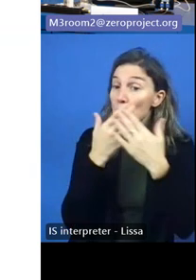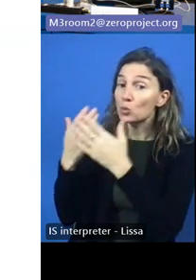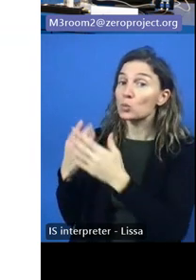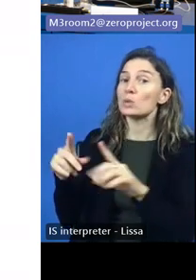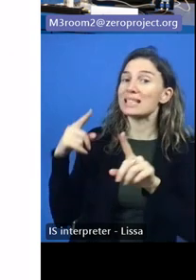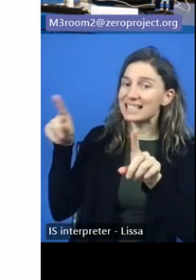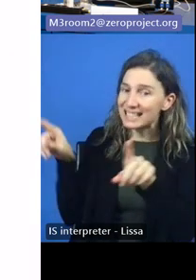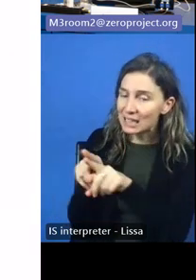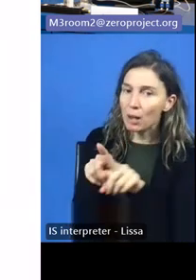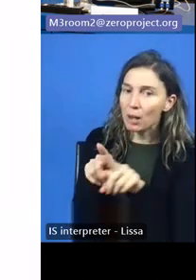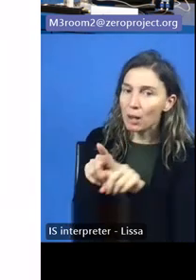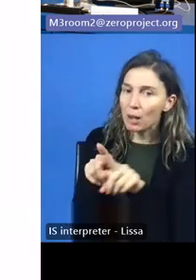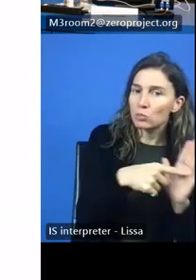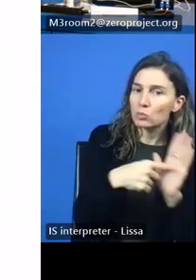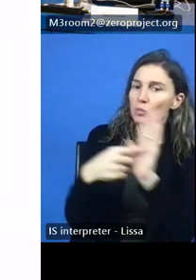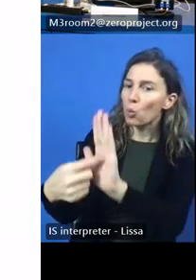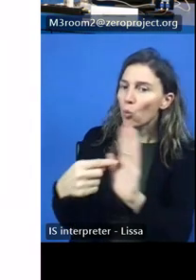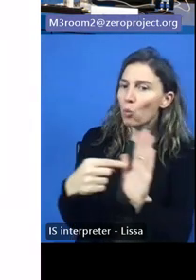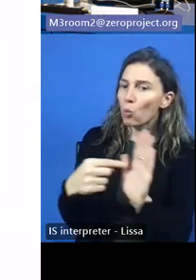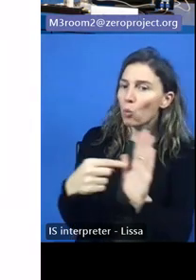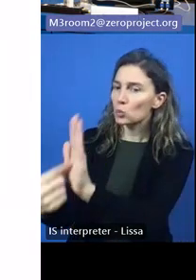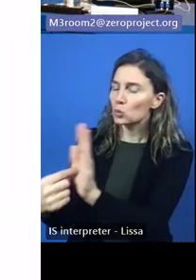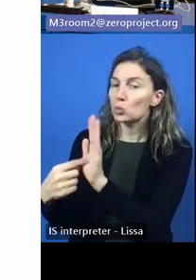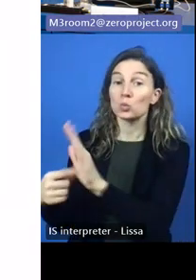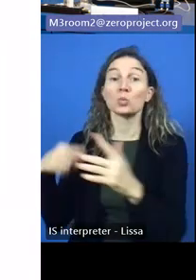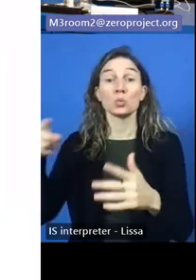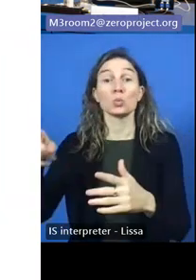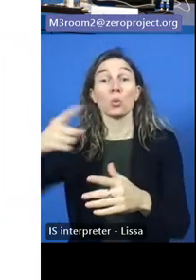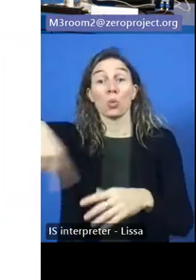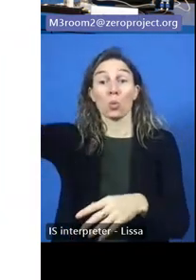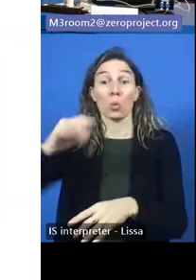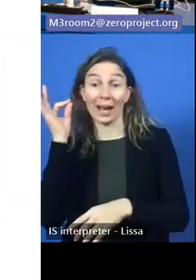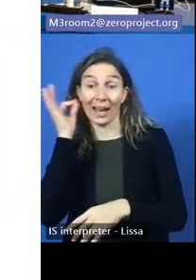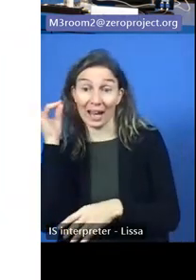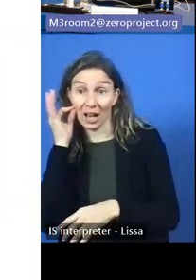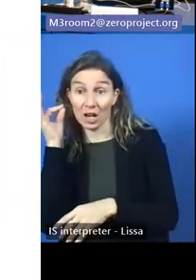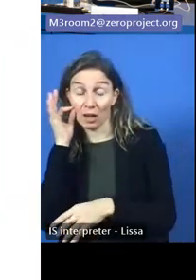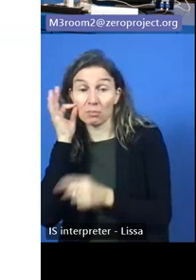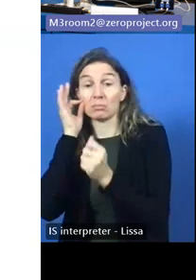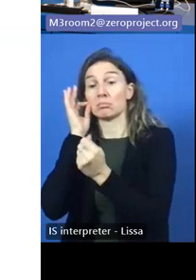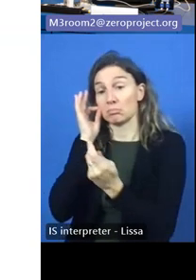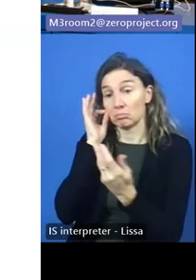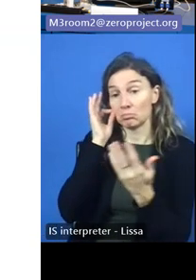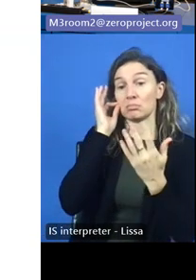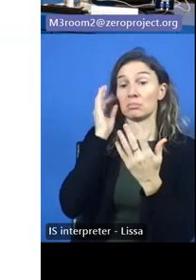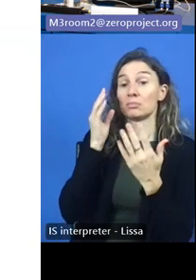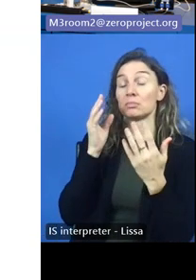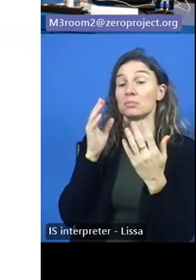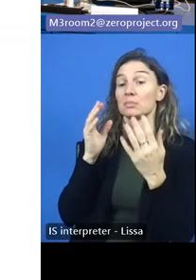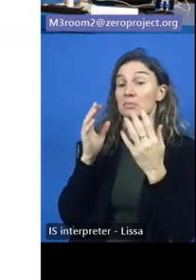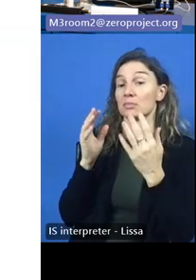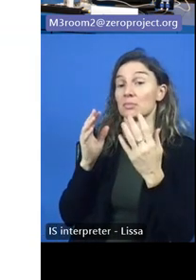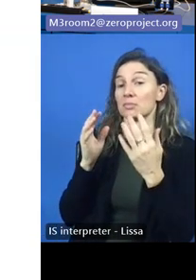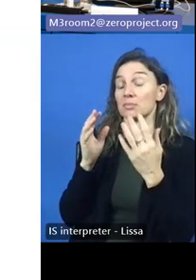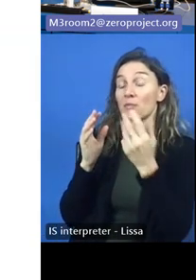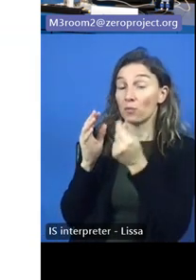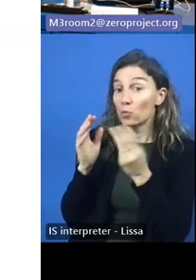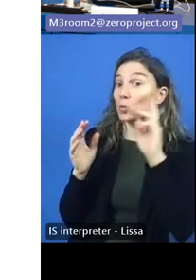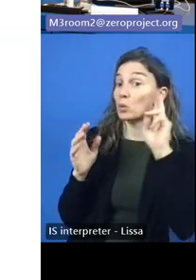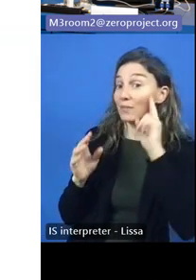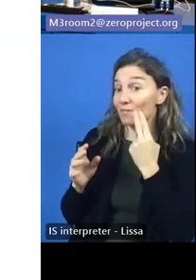attending. Most of them are attending mainstream and less of them are attending special